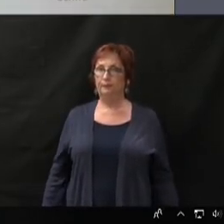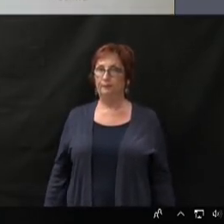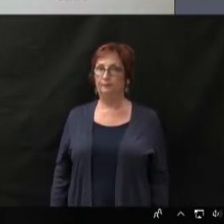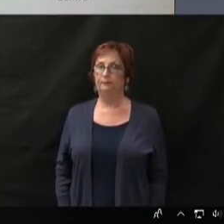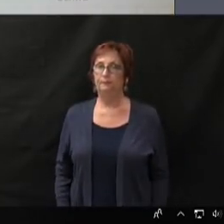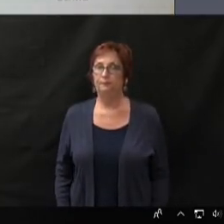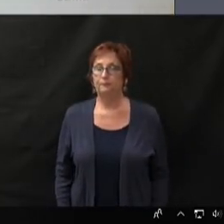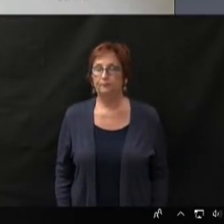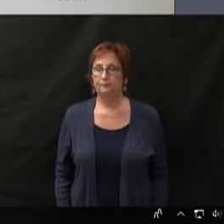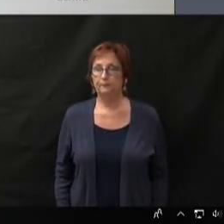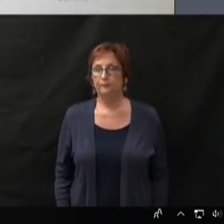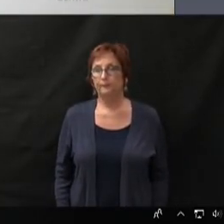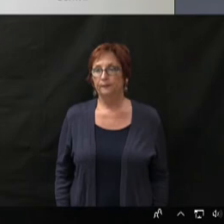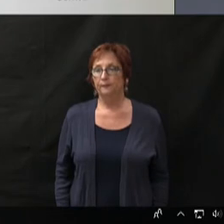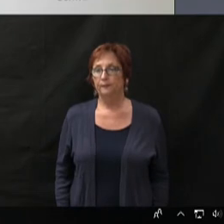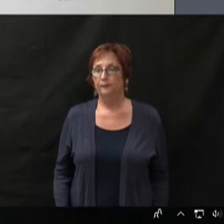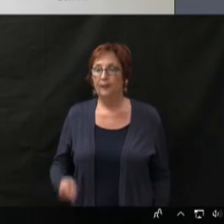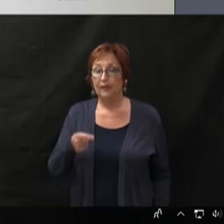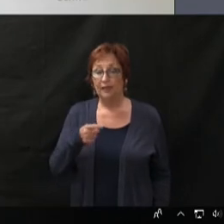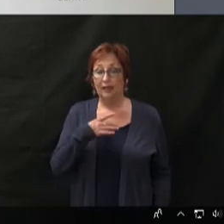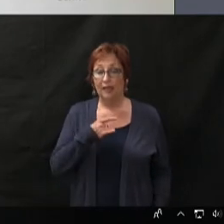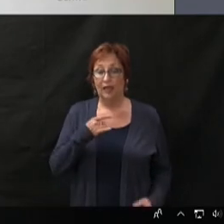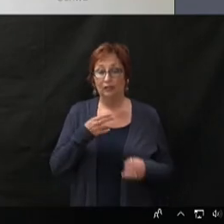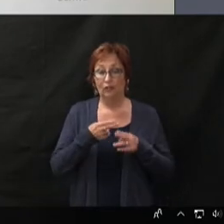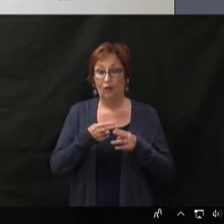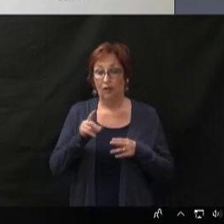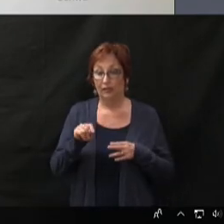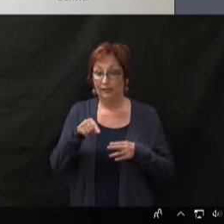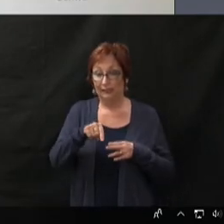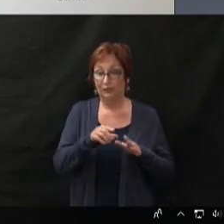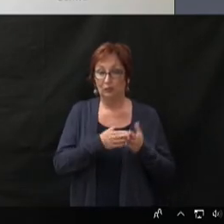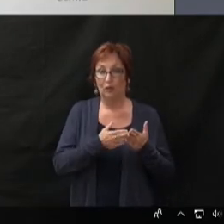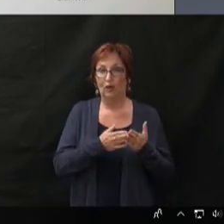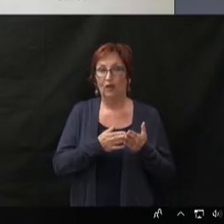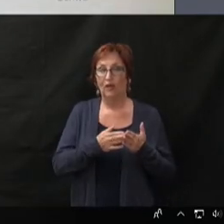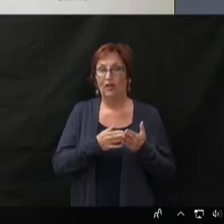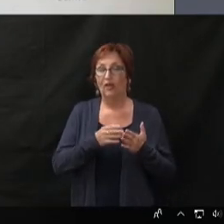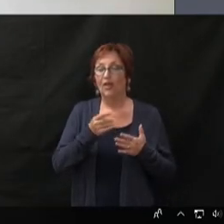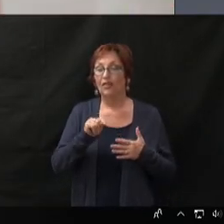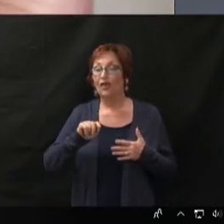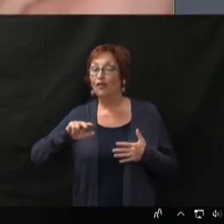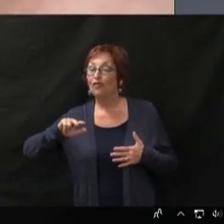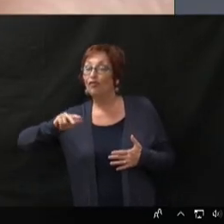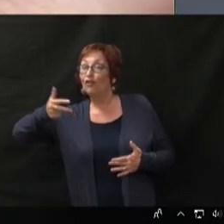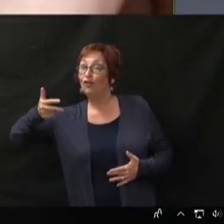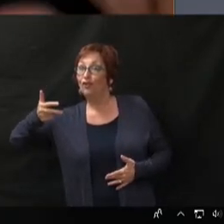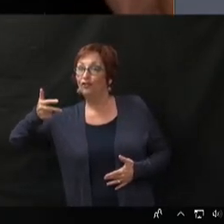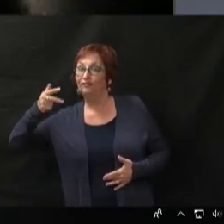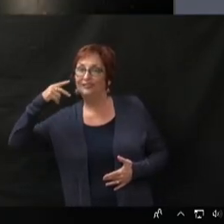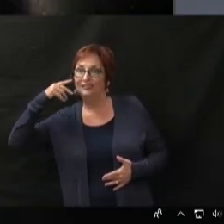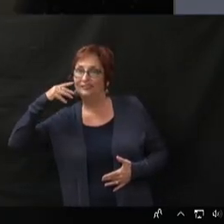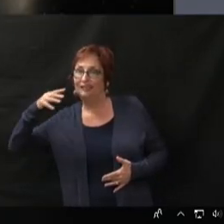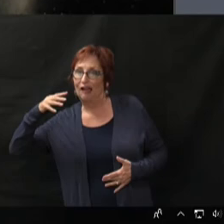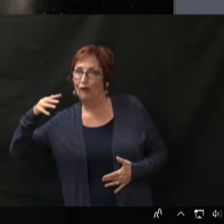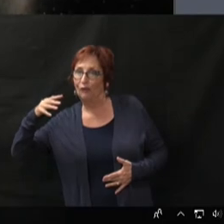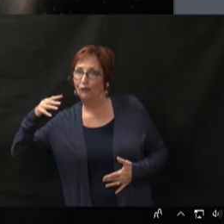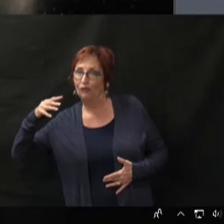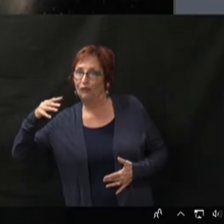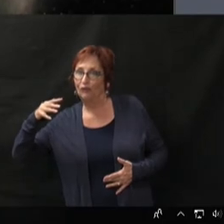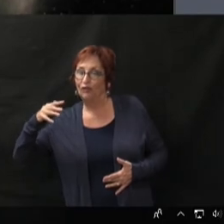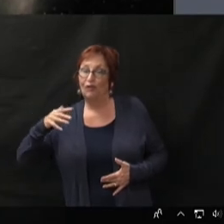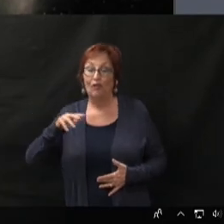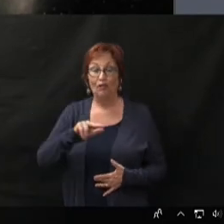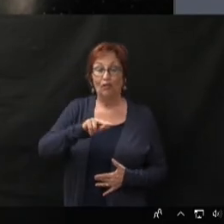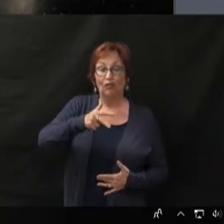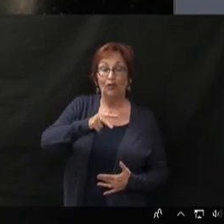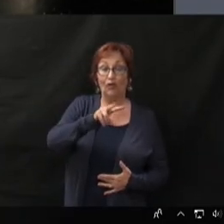And they like to call it, in this book, the third sound, third vowel